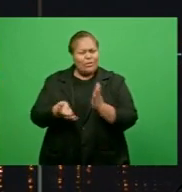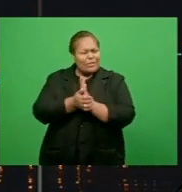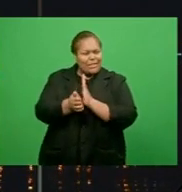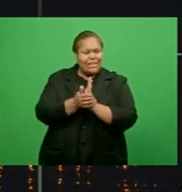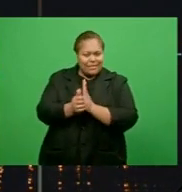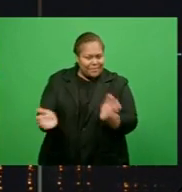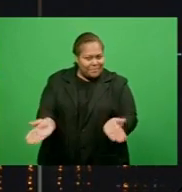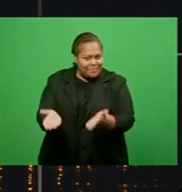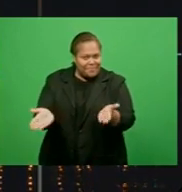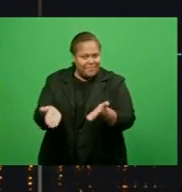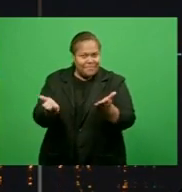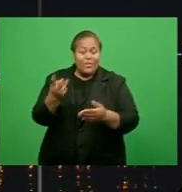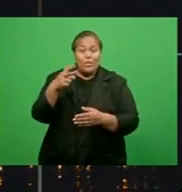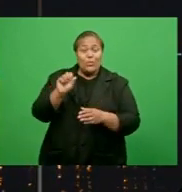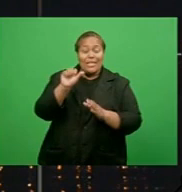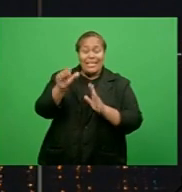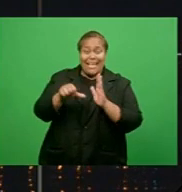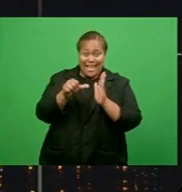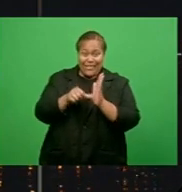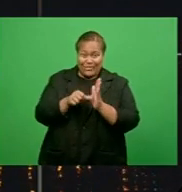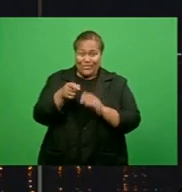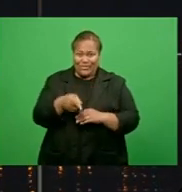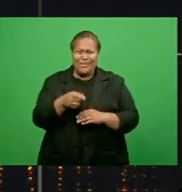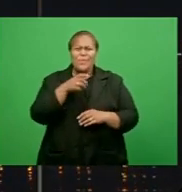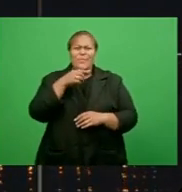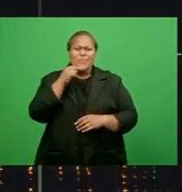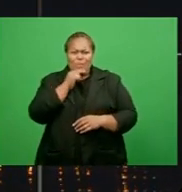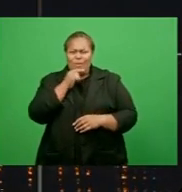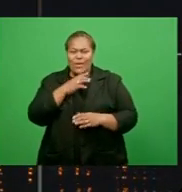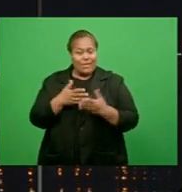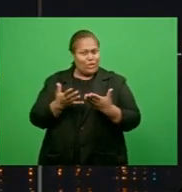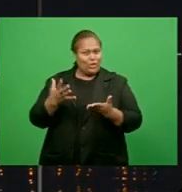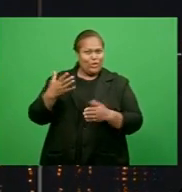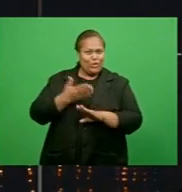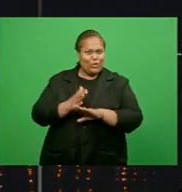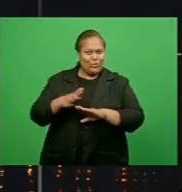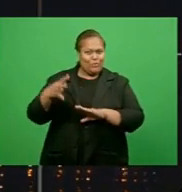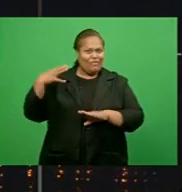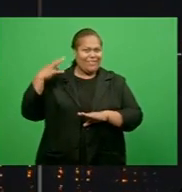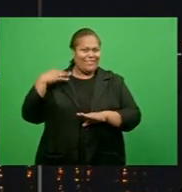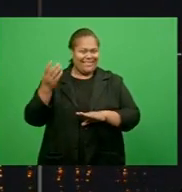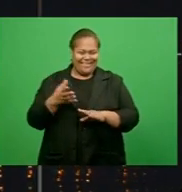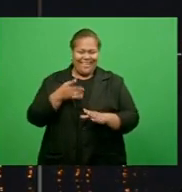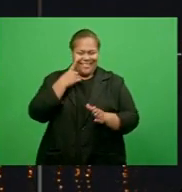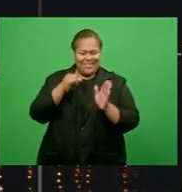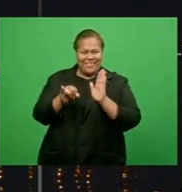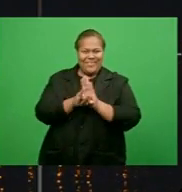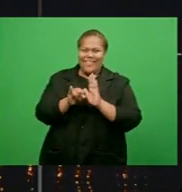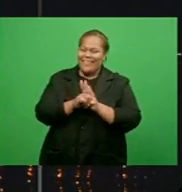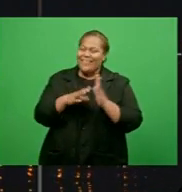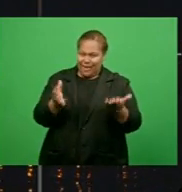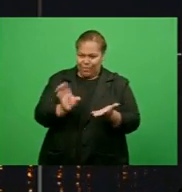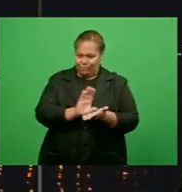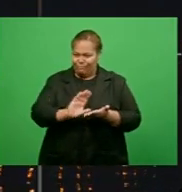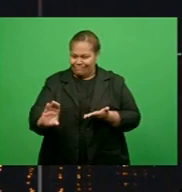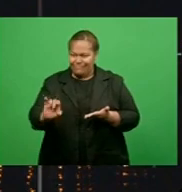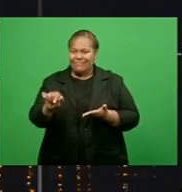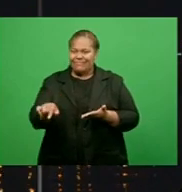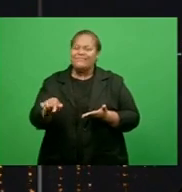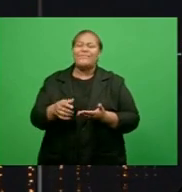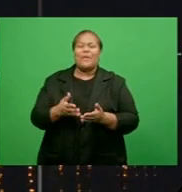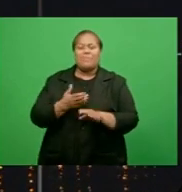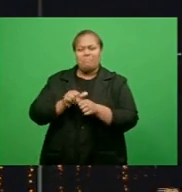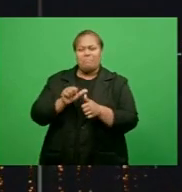Nikesh Prasad is one of the recipients and says it will help sustain his livelihood and create a better future for his family. Kritika